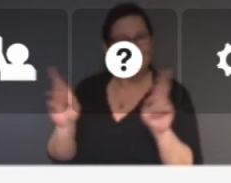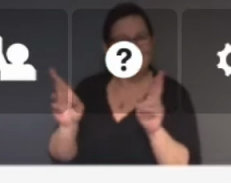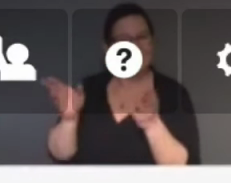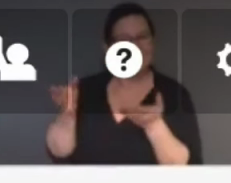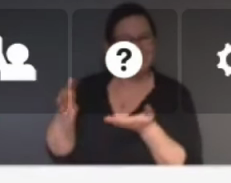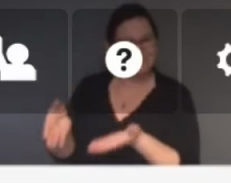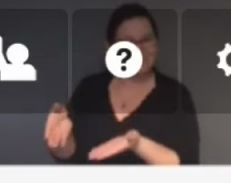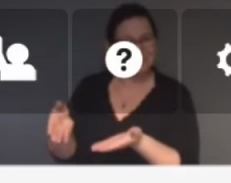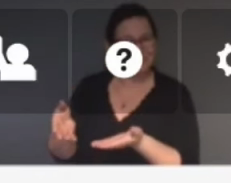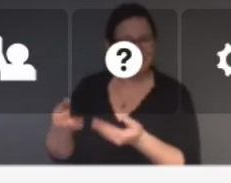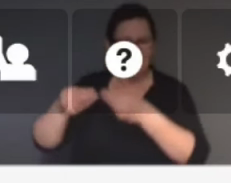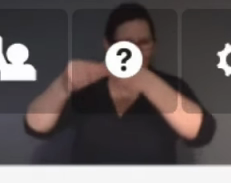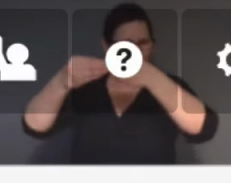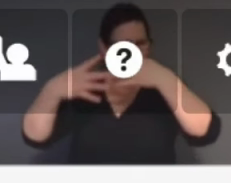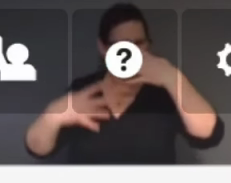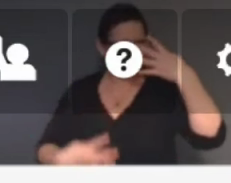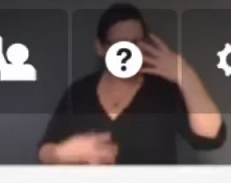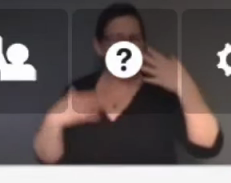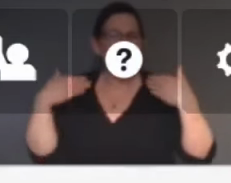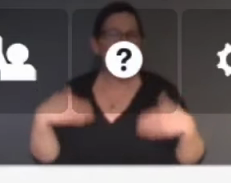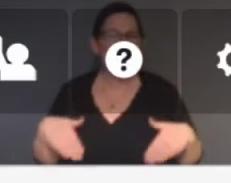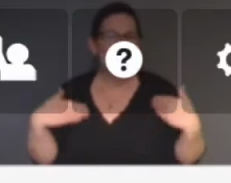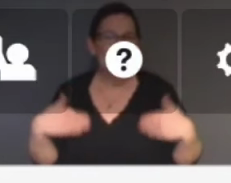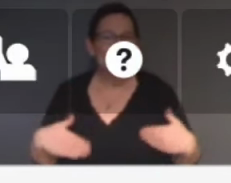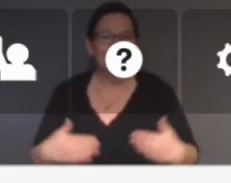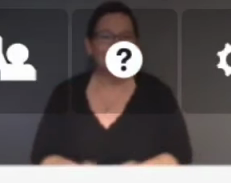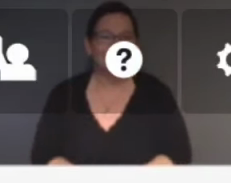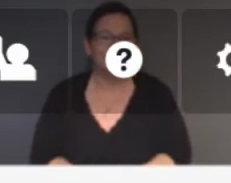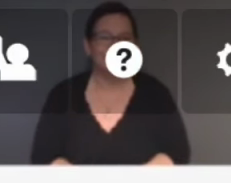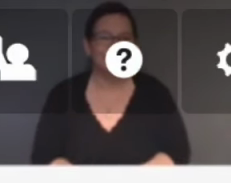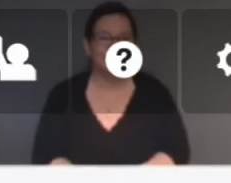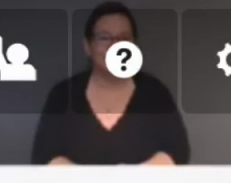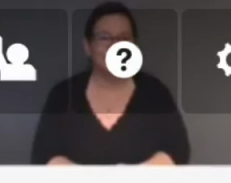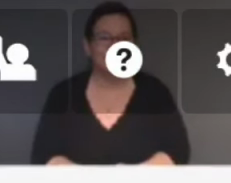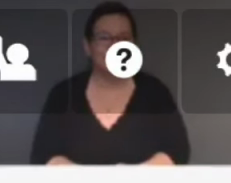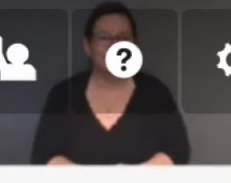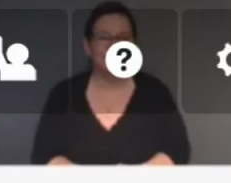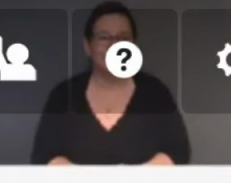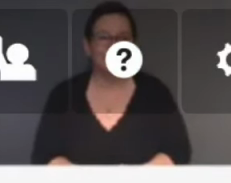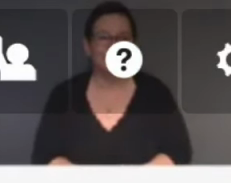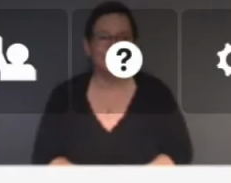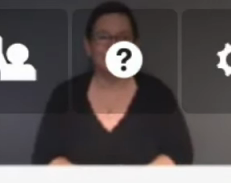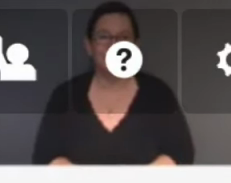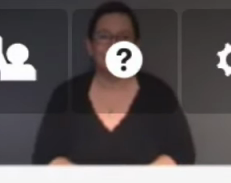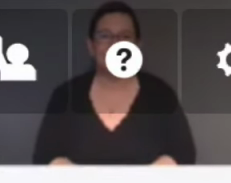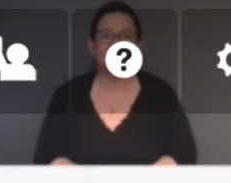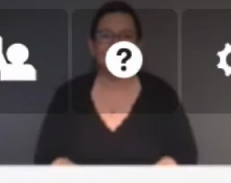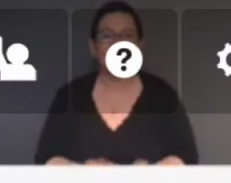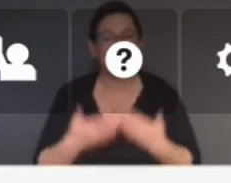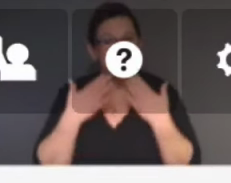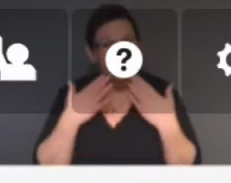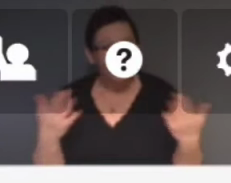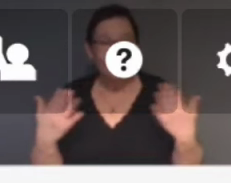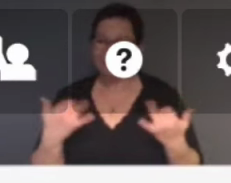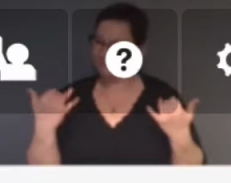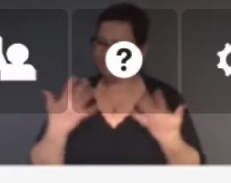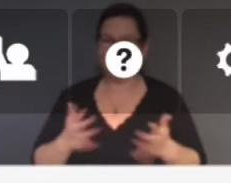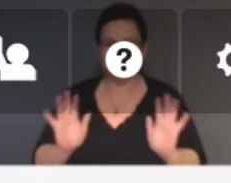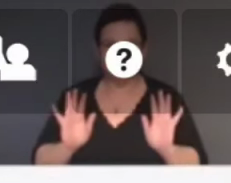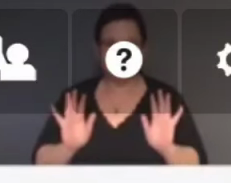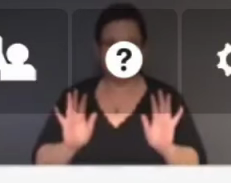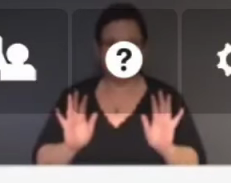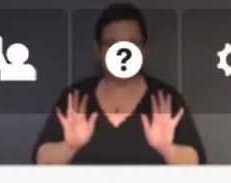And that's all for me. This is the end of the webinar. Thank you so much for joining us today, and we hope it was